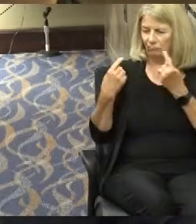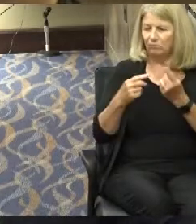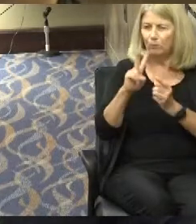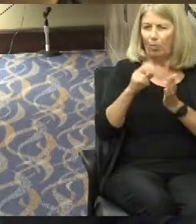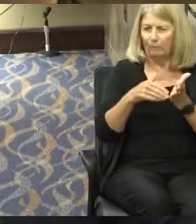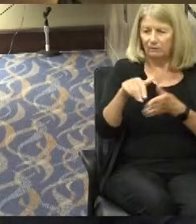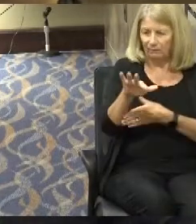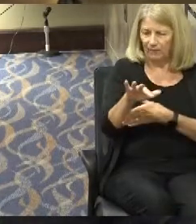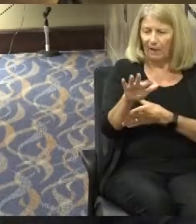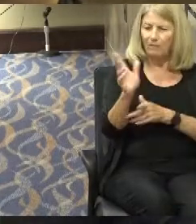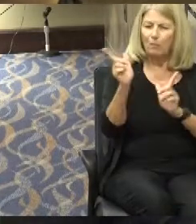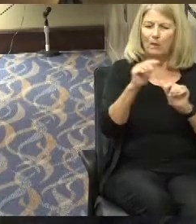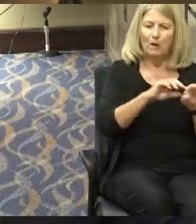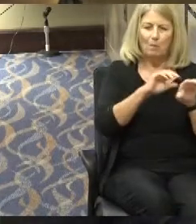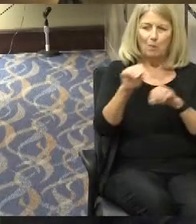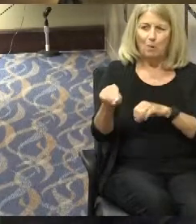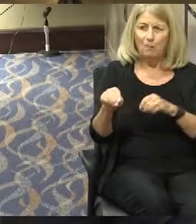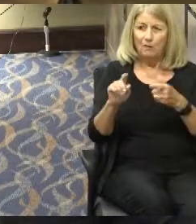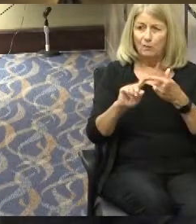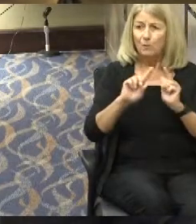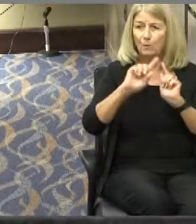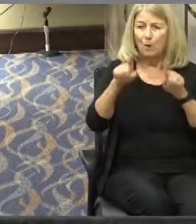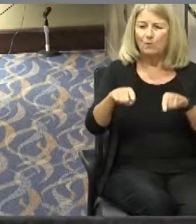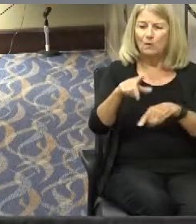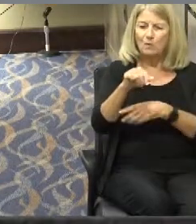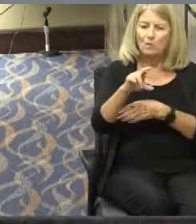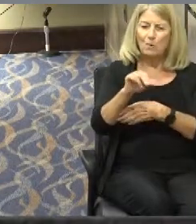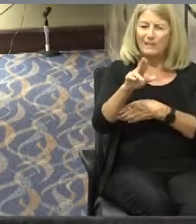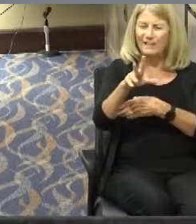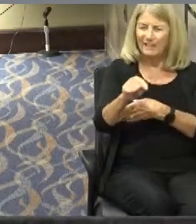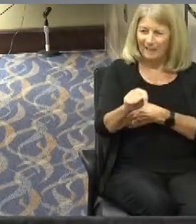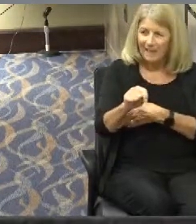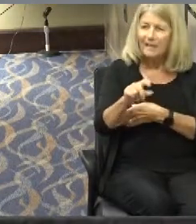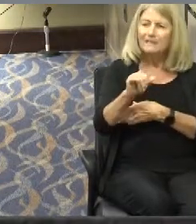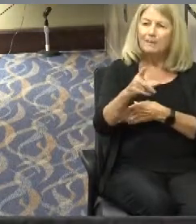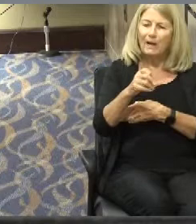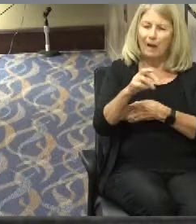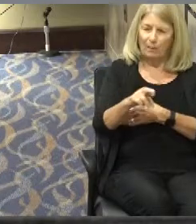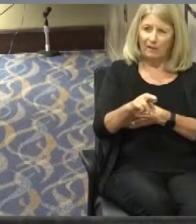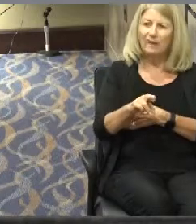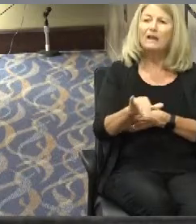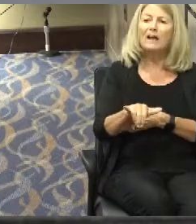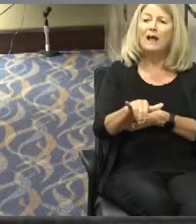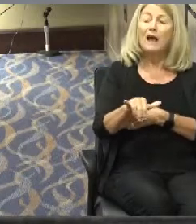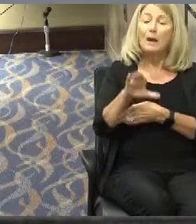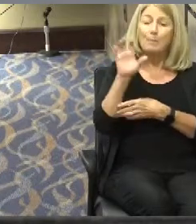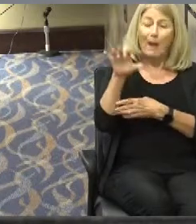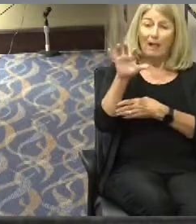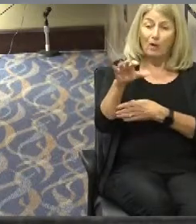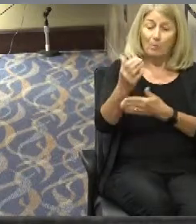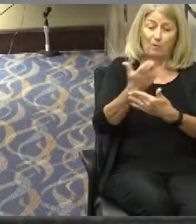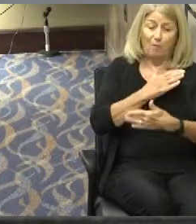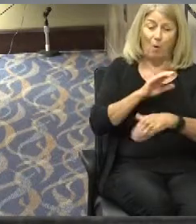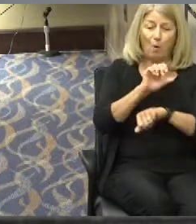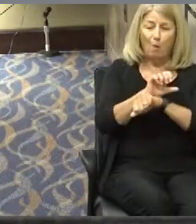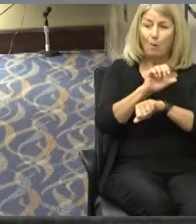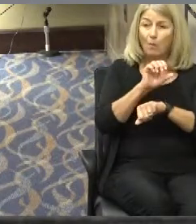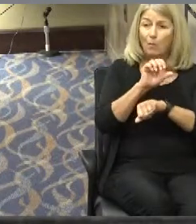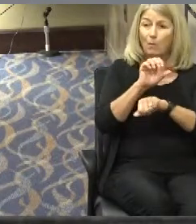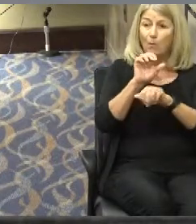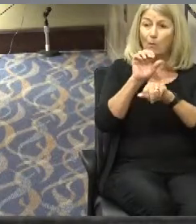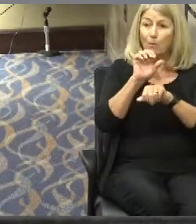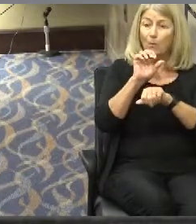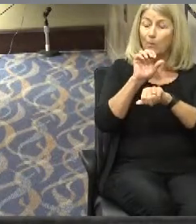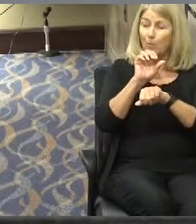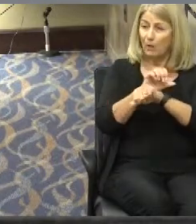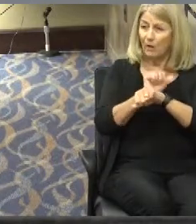to go to Truett Seminary at Baylor. And prior to living in Waco, this is a fact that you need to know about Josh. He